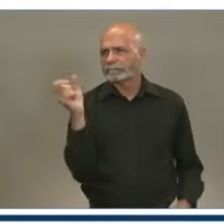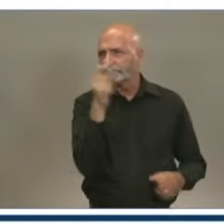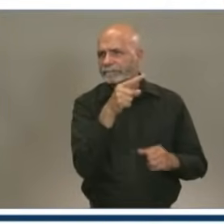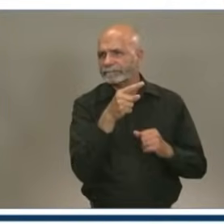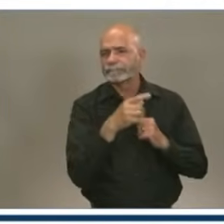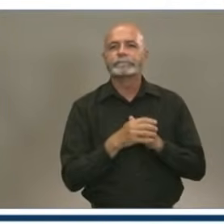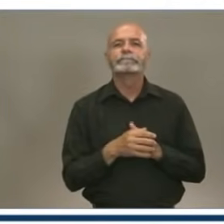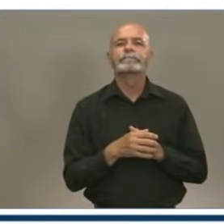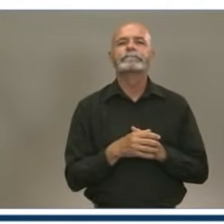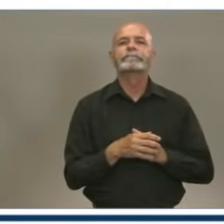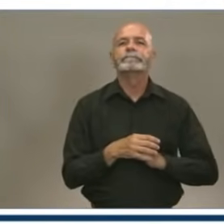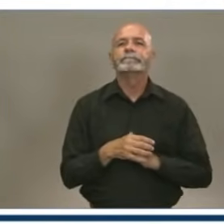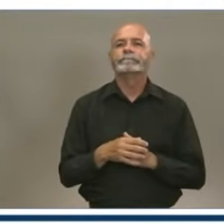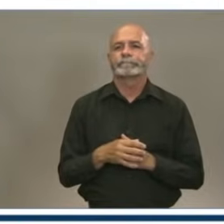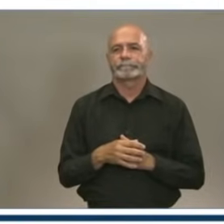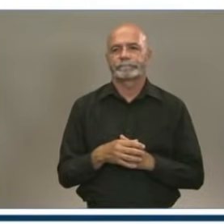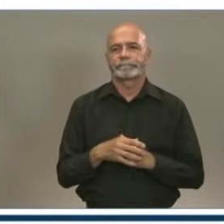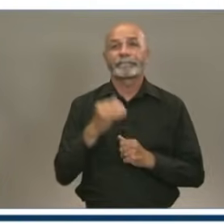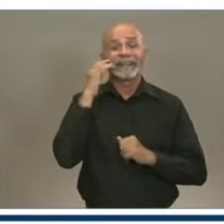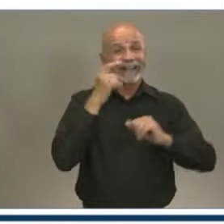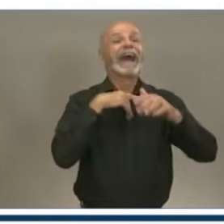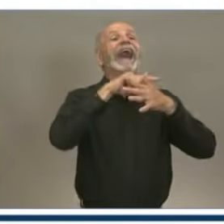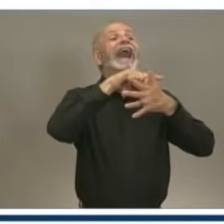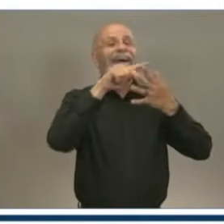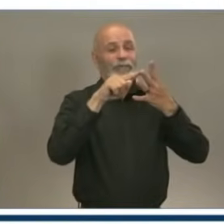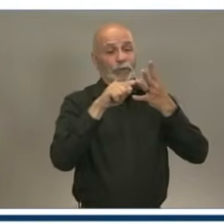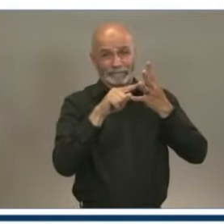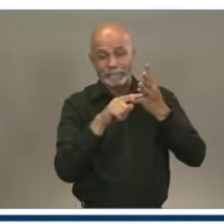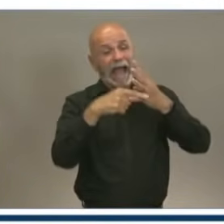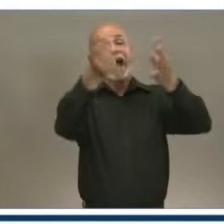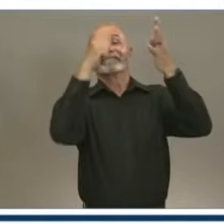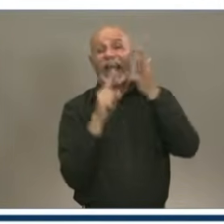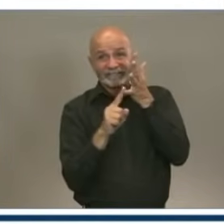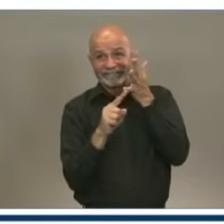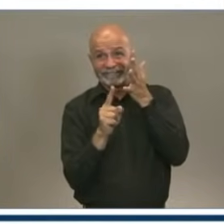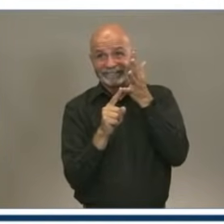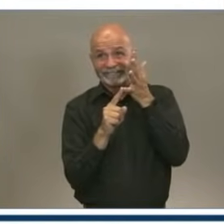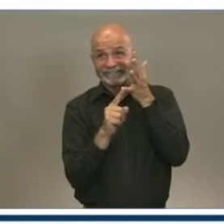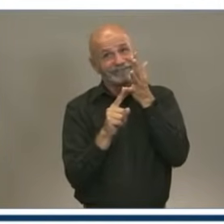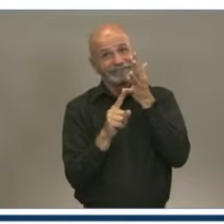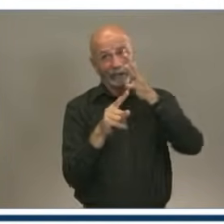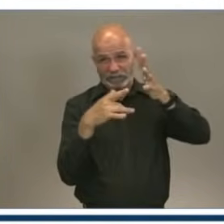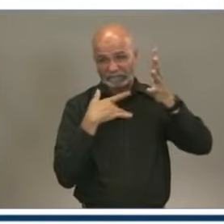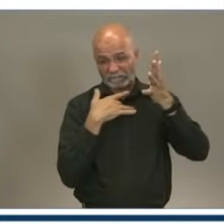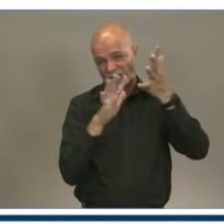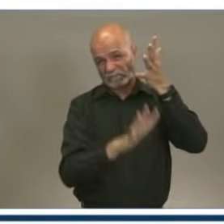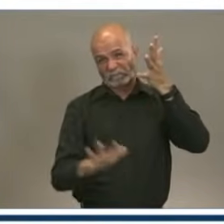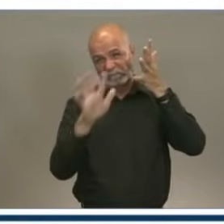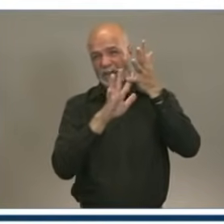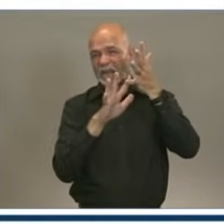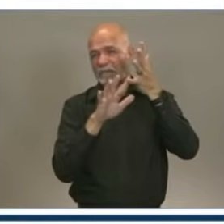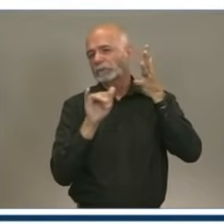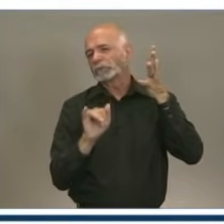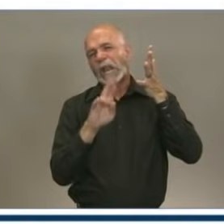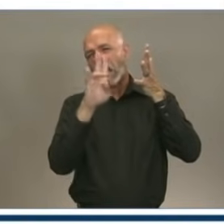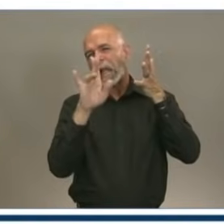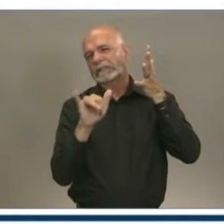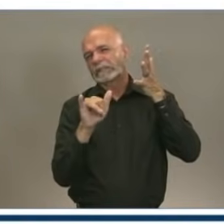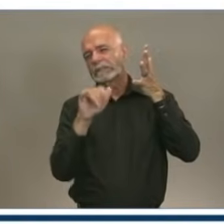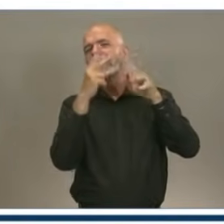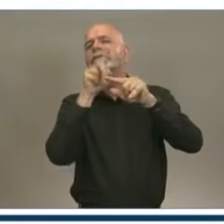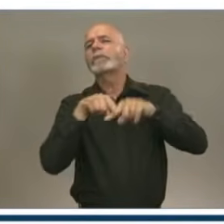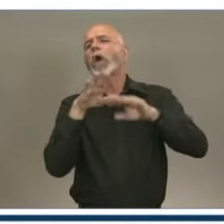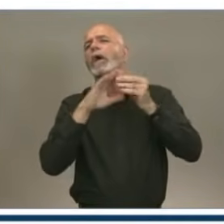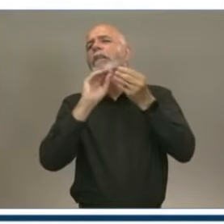5 before the end of July, or is it pretty much that's what's on target for reaching that minimum 75% double dose at that time?